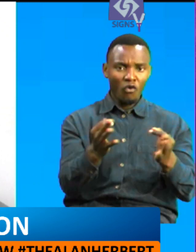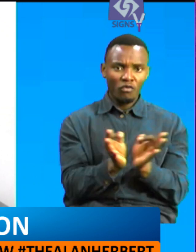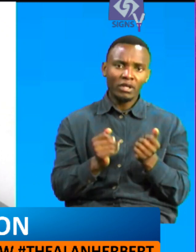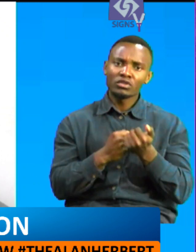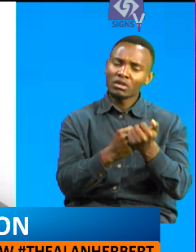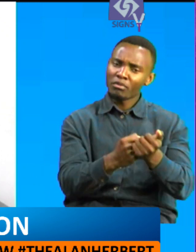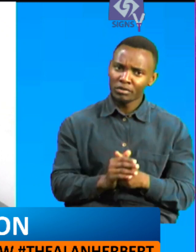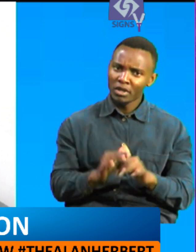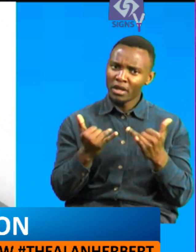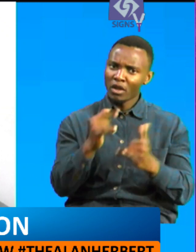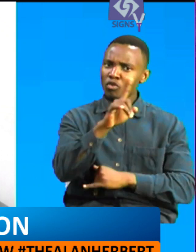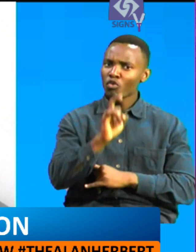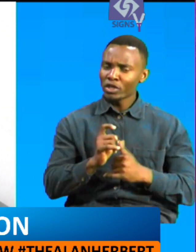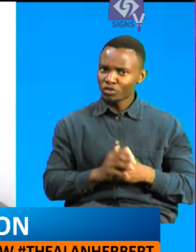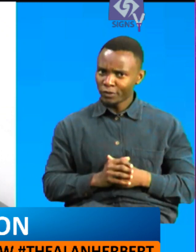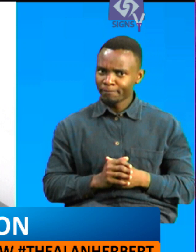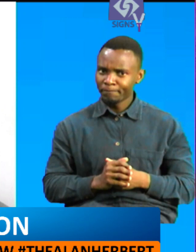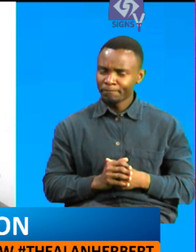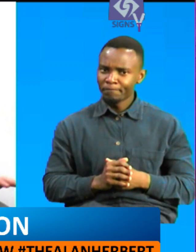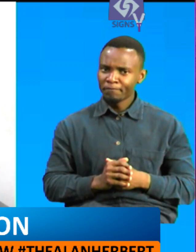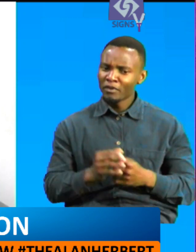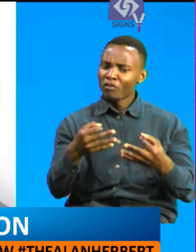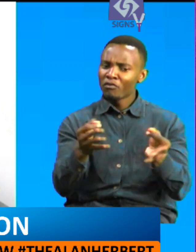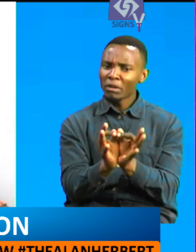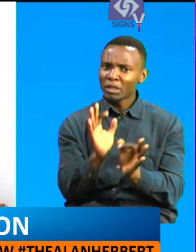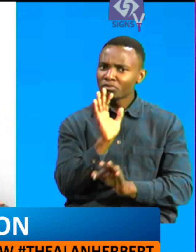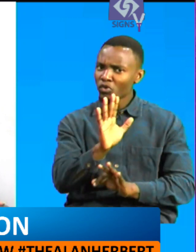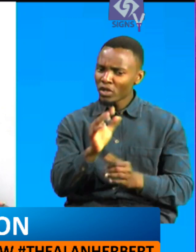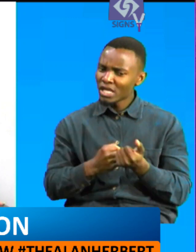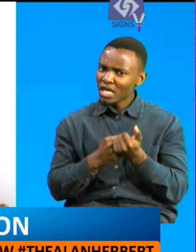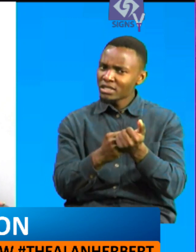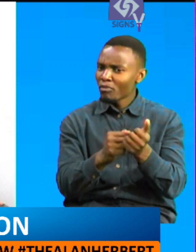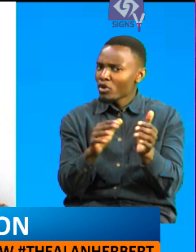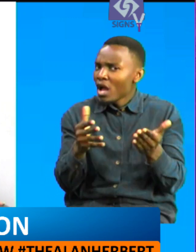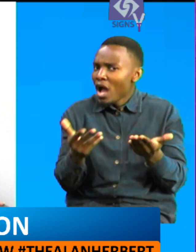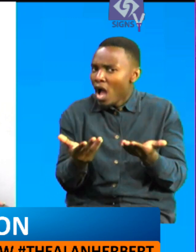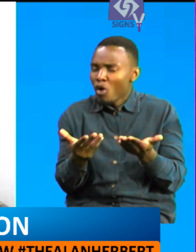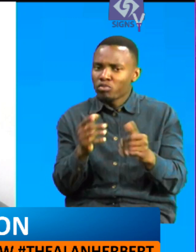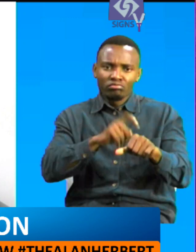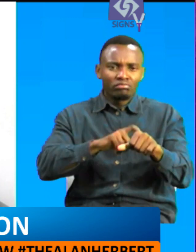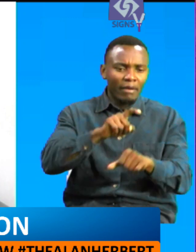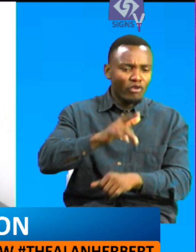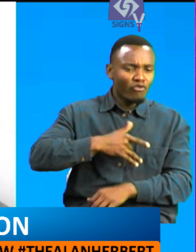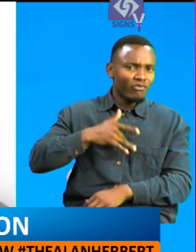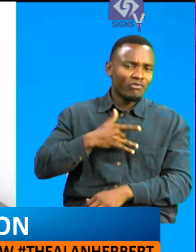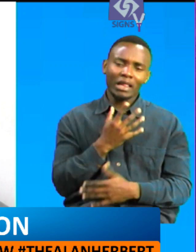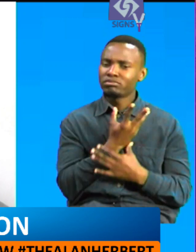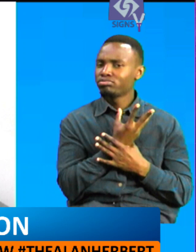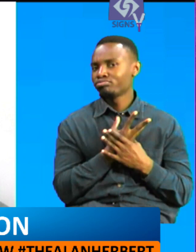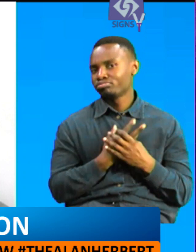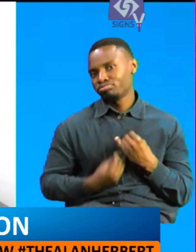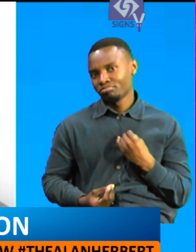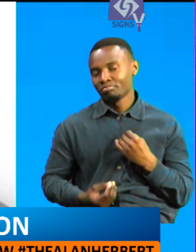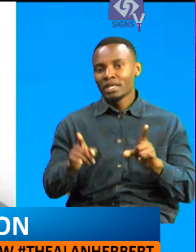your case, how was it? How did the family come to support whenever you felt down, and